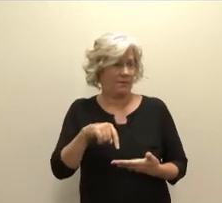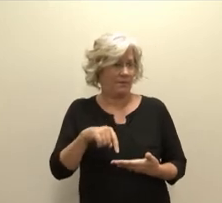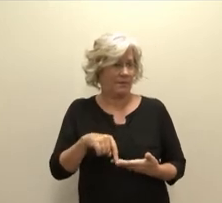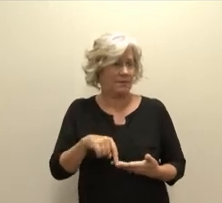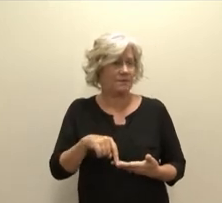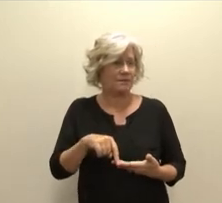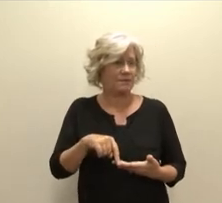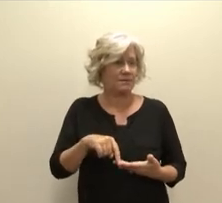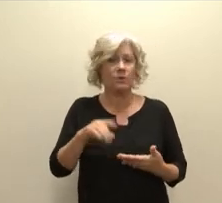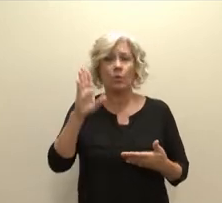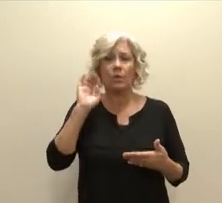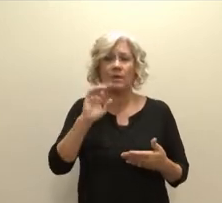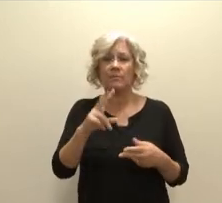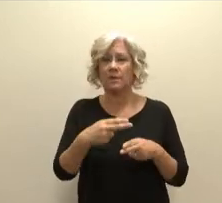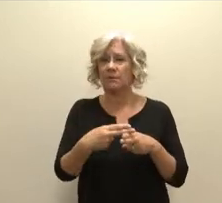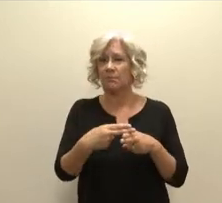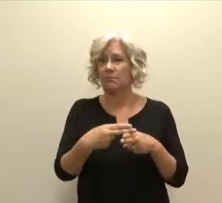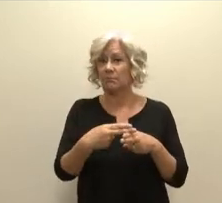brief.